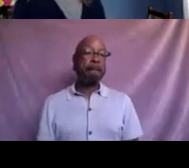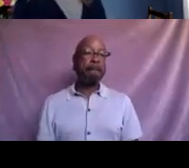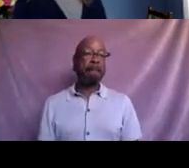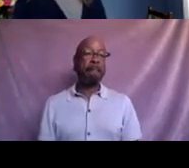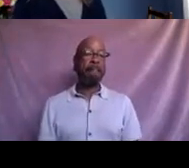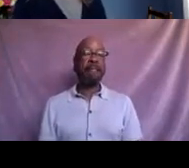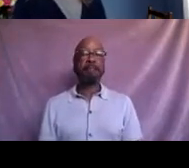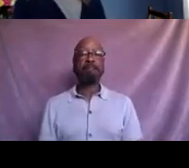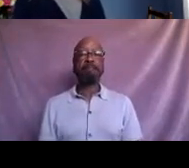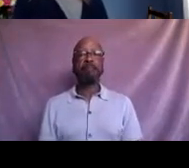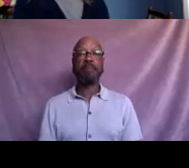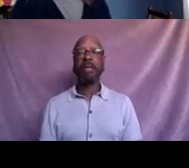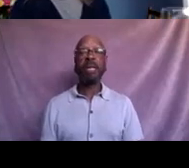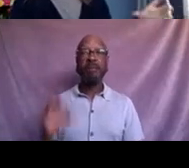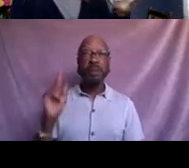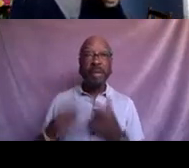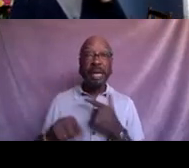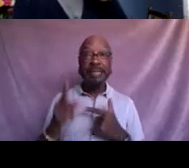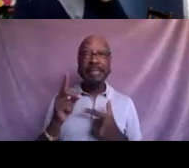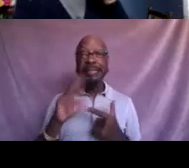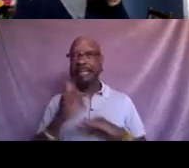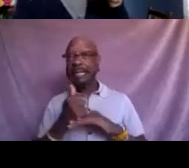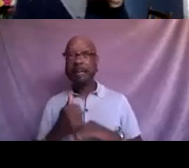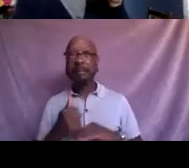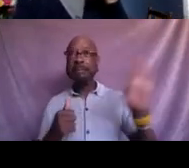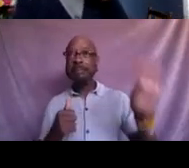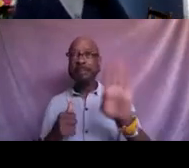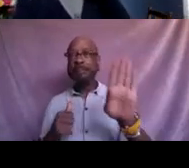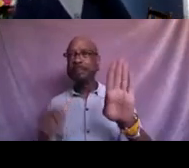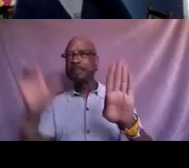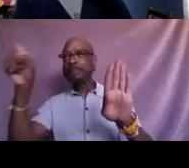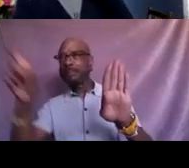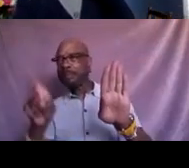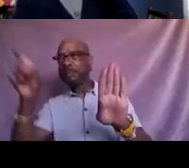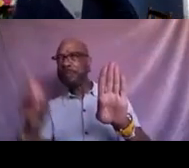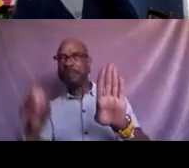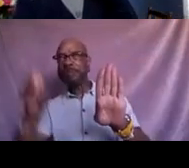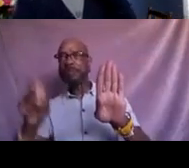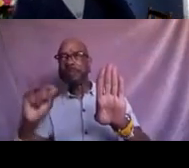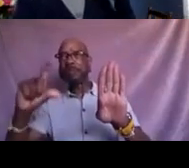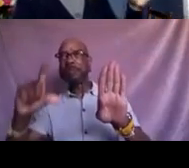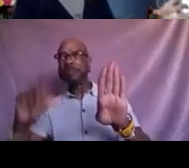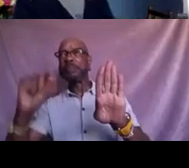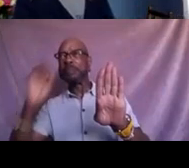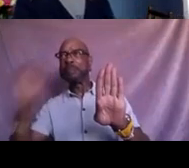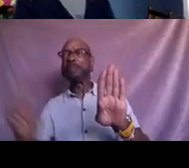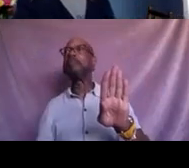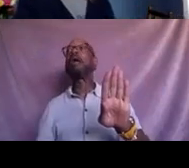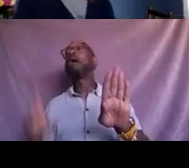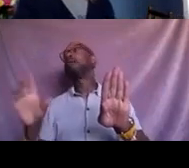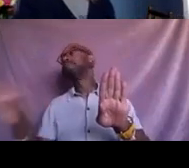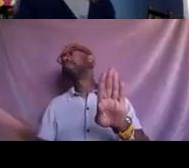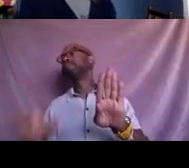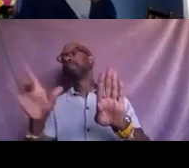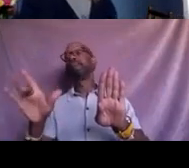If worst comes to worst, if you can't get them to be side by side, you can kind of flip back and forth. So, right, I can have another tab open and I can go back and forth between